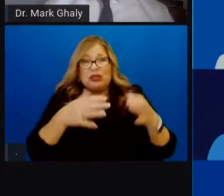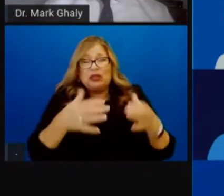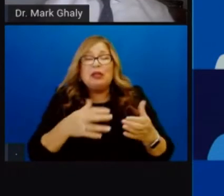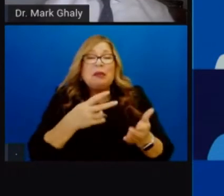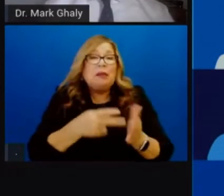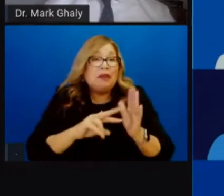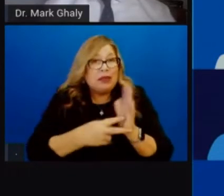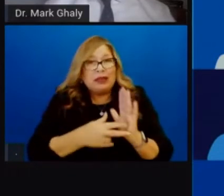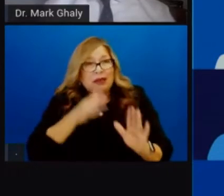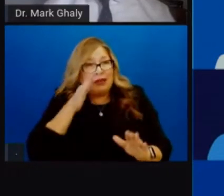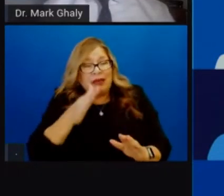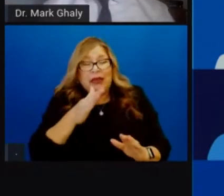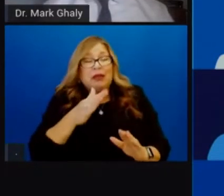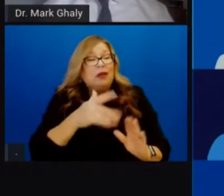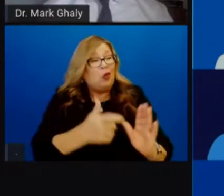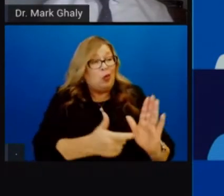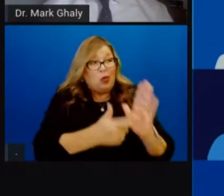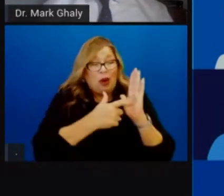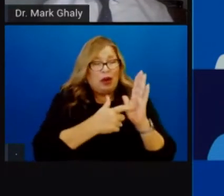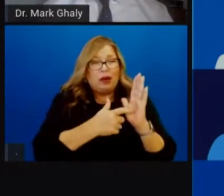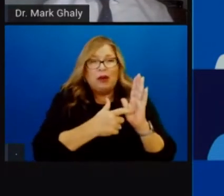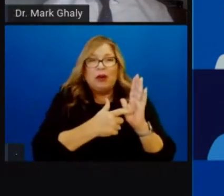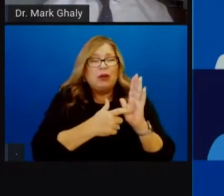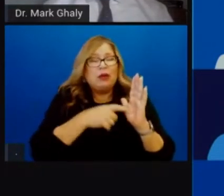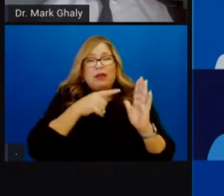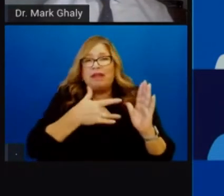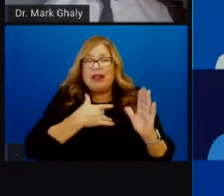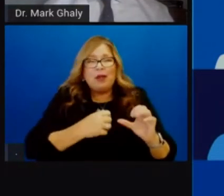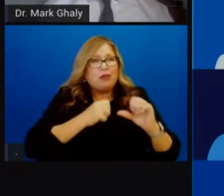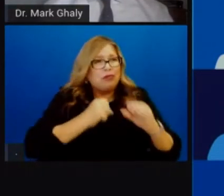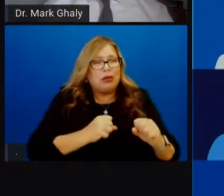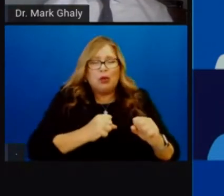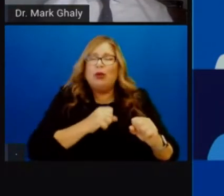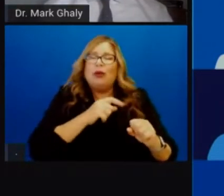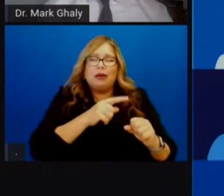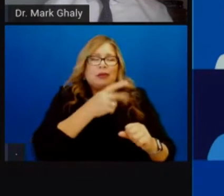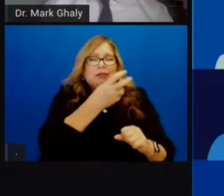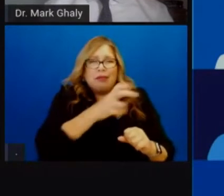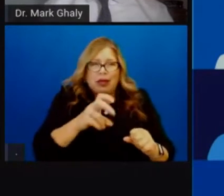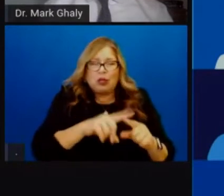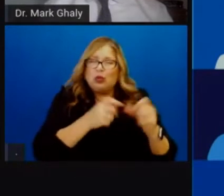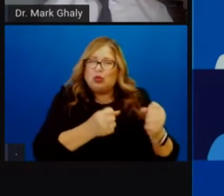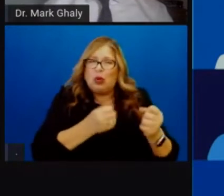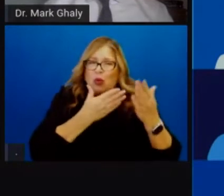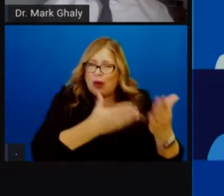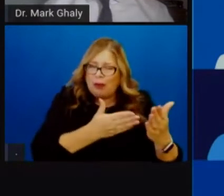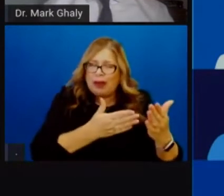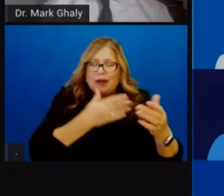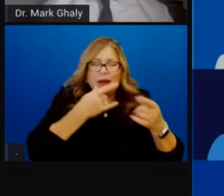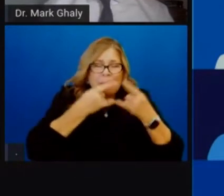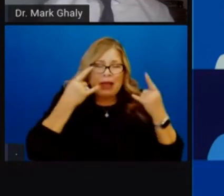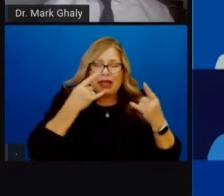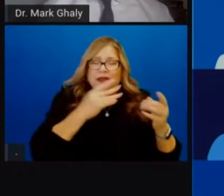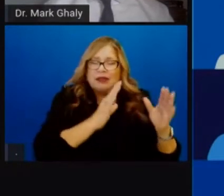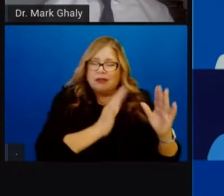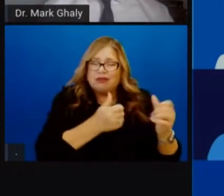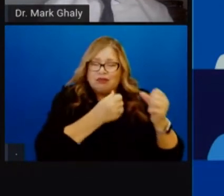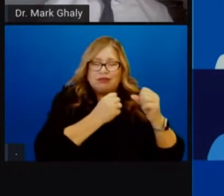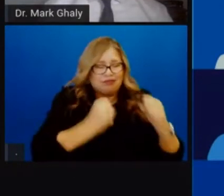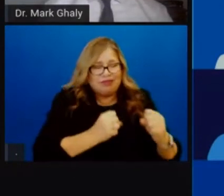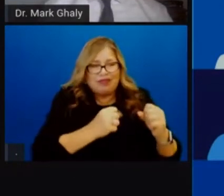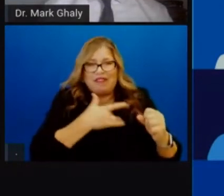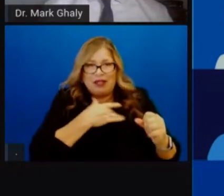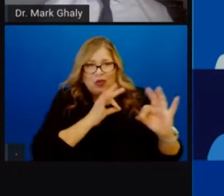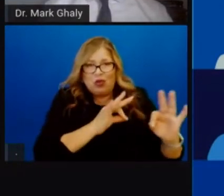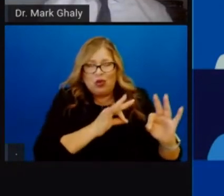a requirement to a strong recommendation for masking, and others who feel that this is happening too